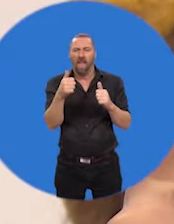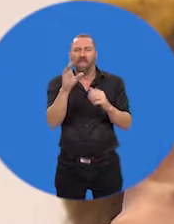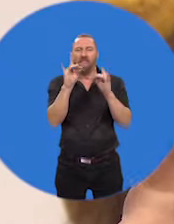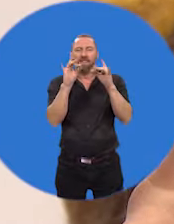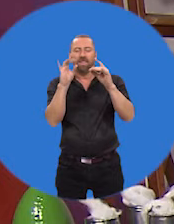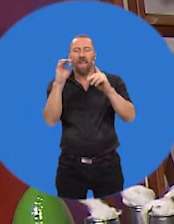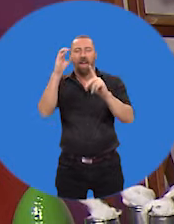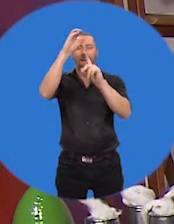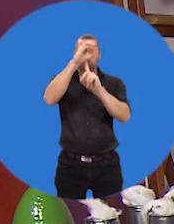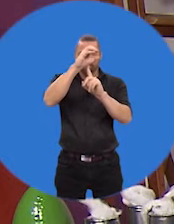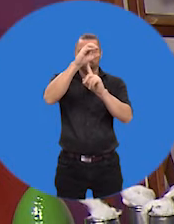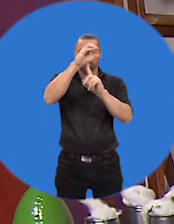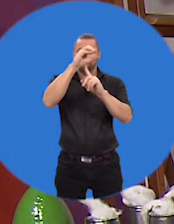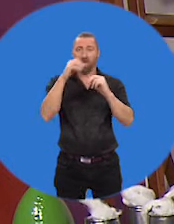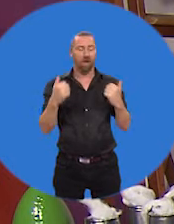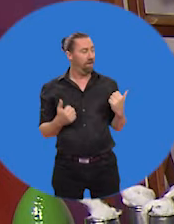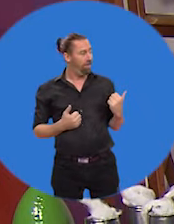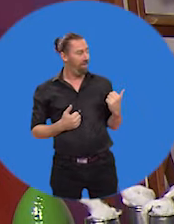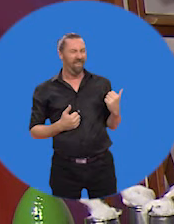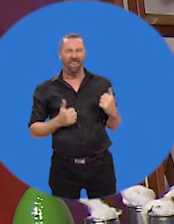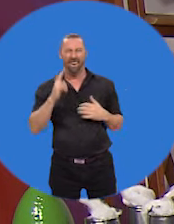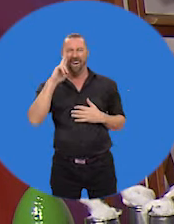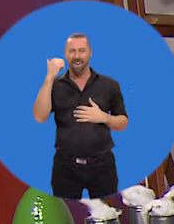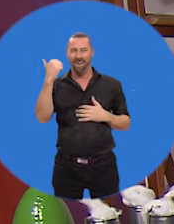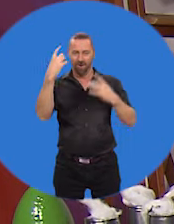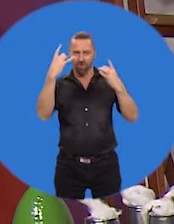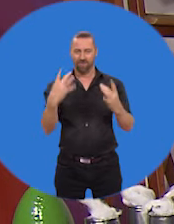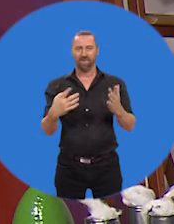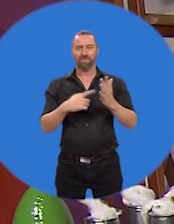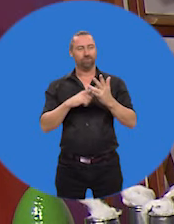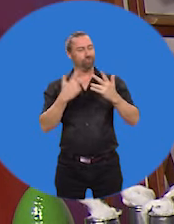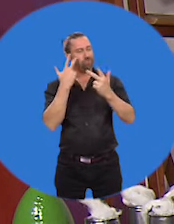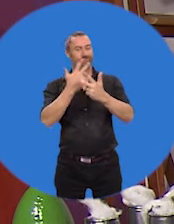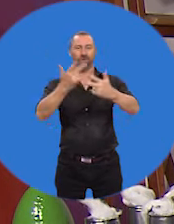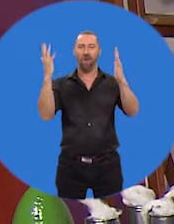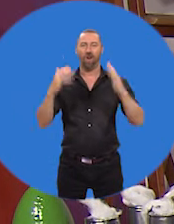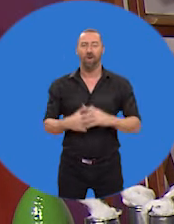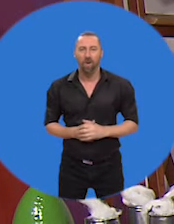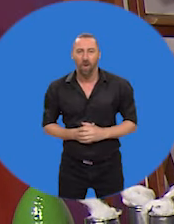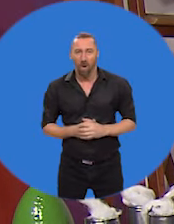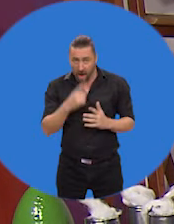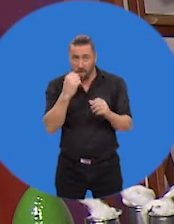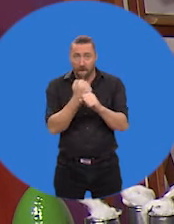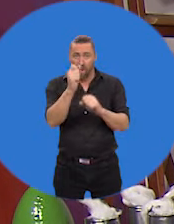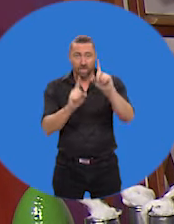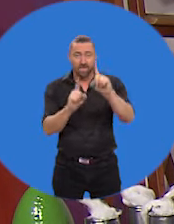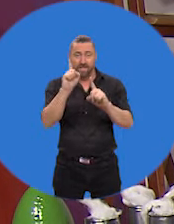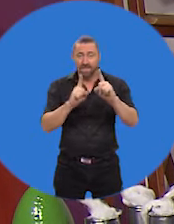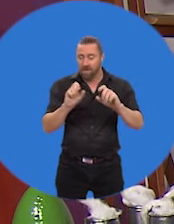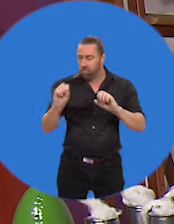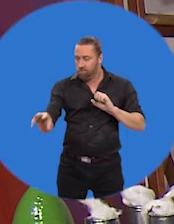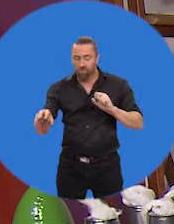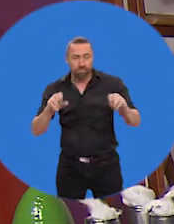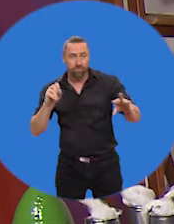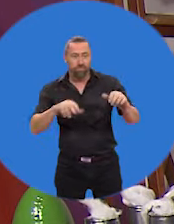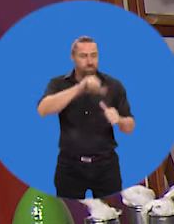of tack. And just like that, we have a building that's ready to open. You might want to keep growing your city by building more and